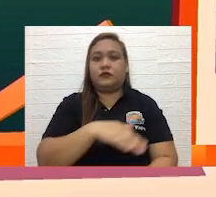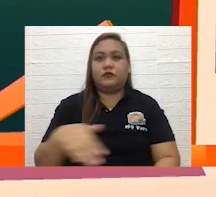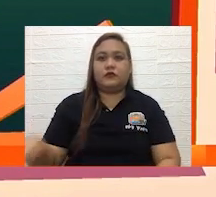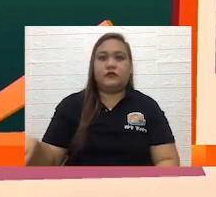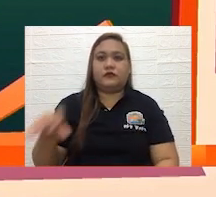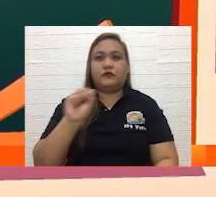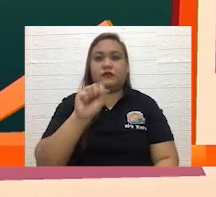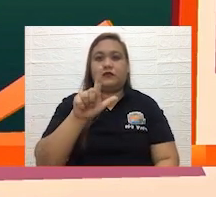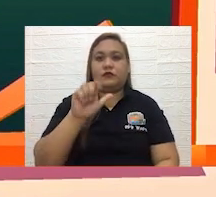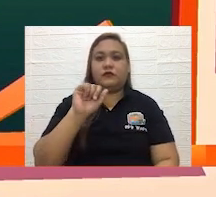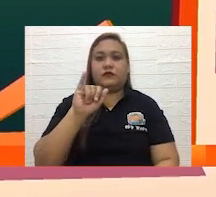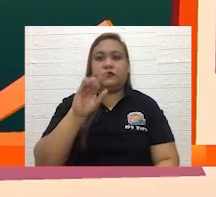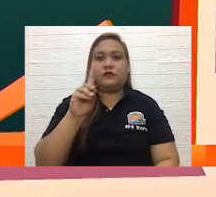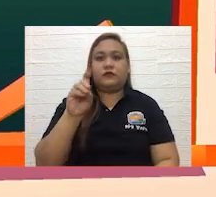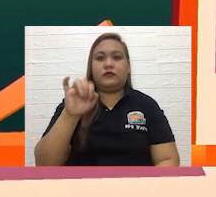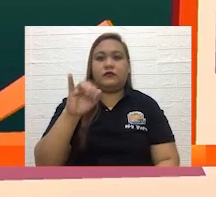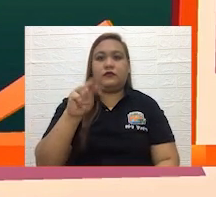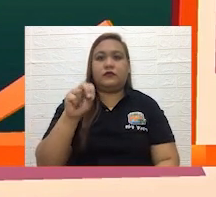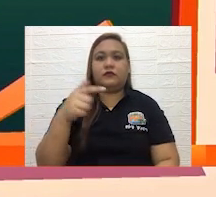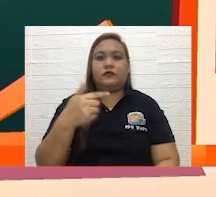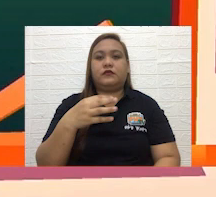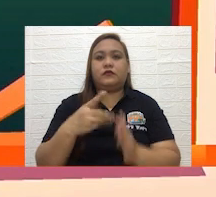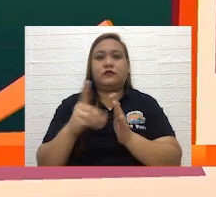single sliding door,